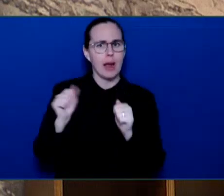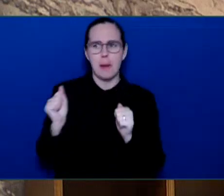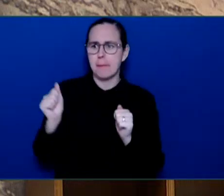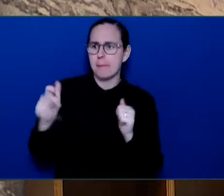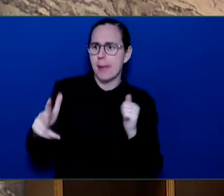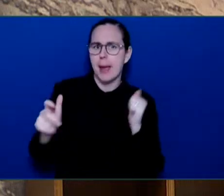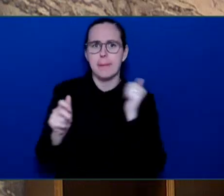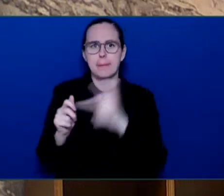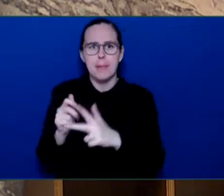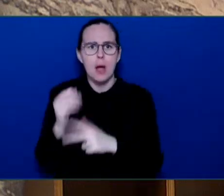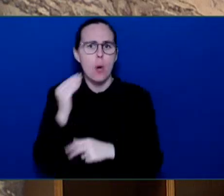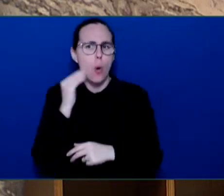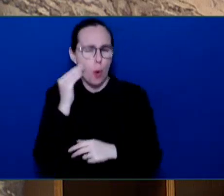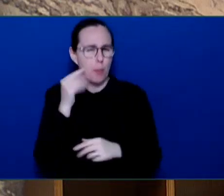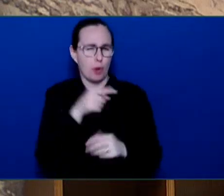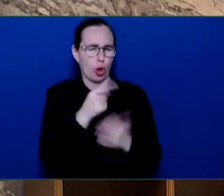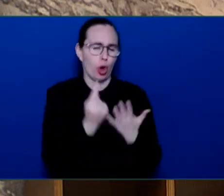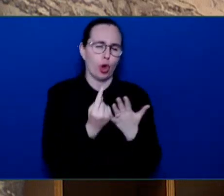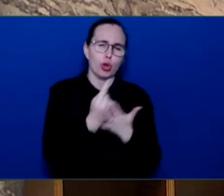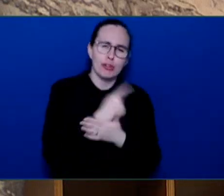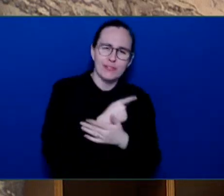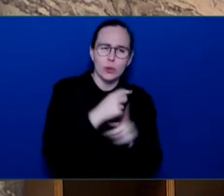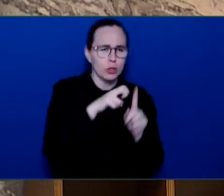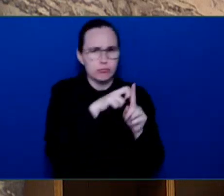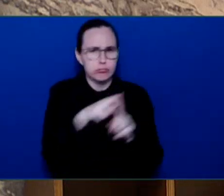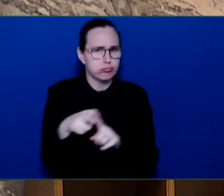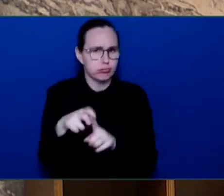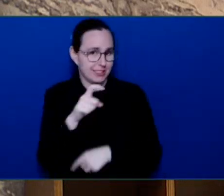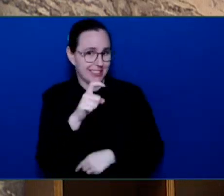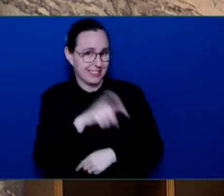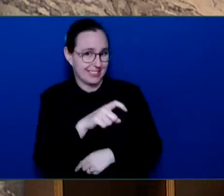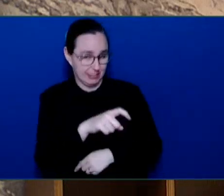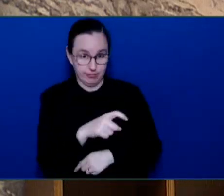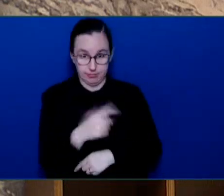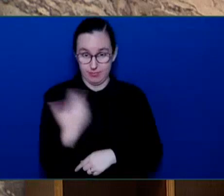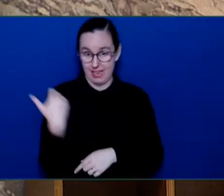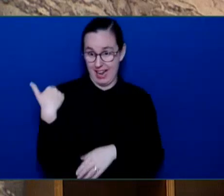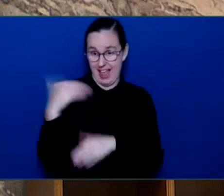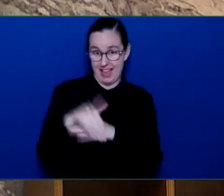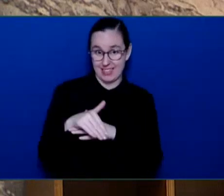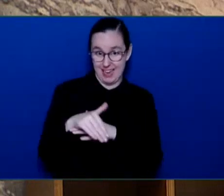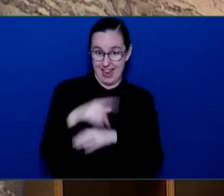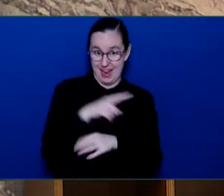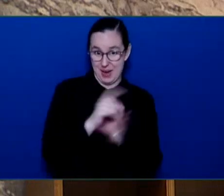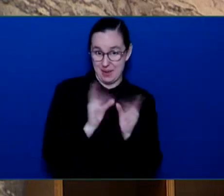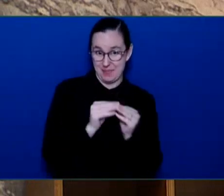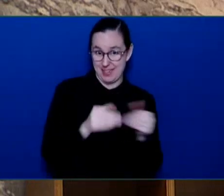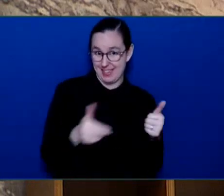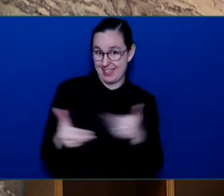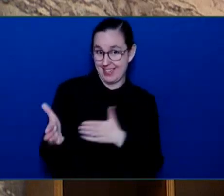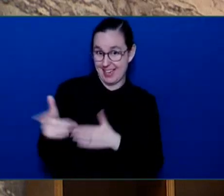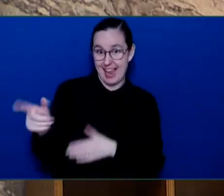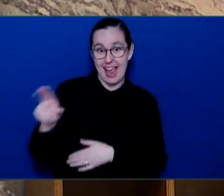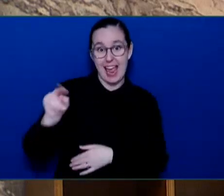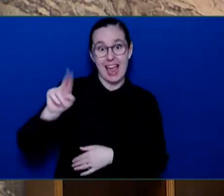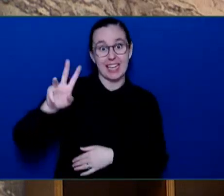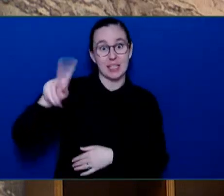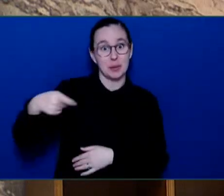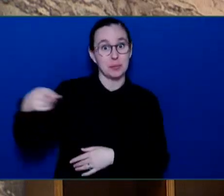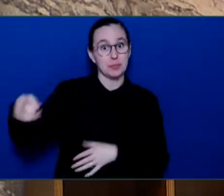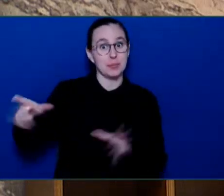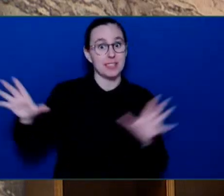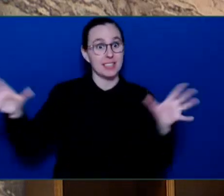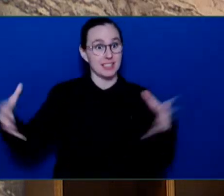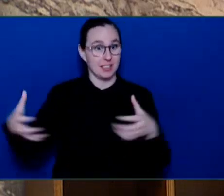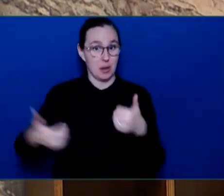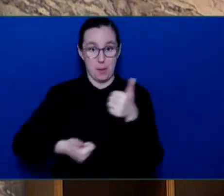Regrettably, at that meeting last night, the NDP majority on that committee said no. They voted the motion down. They said no to